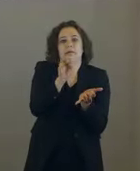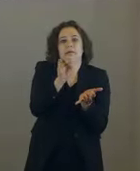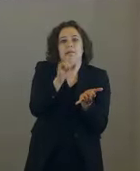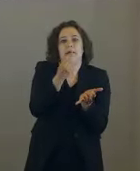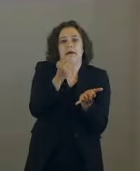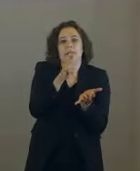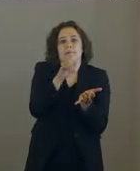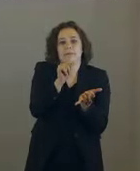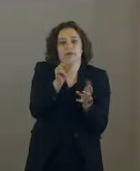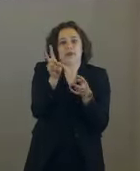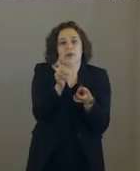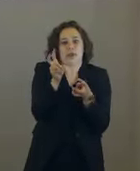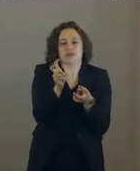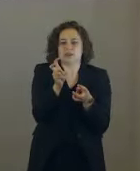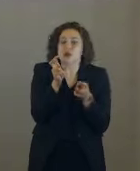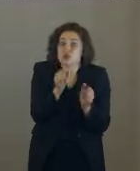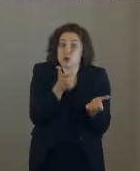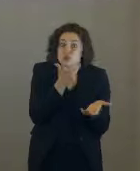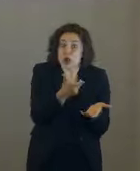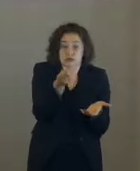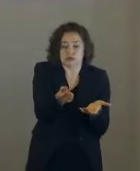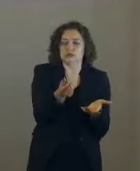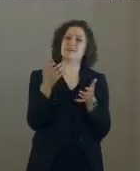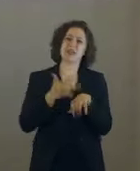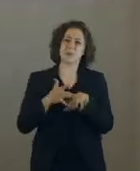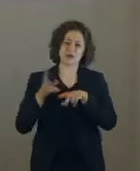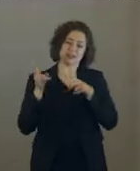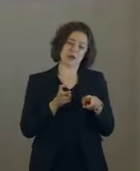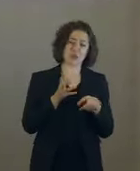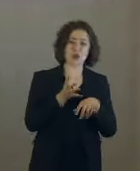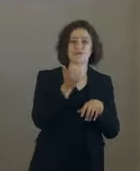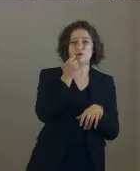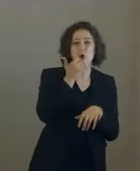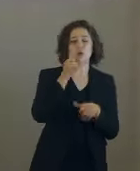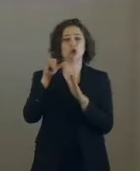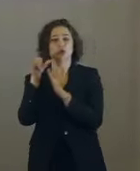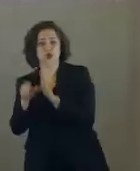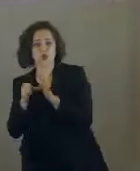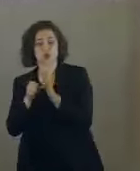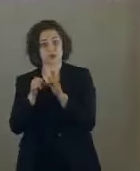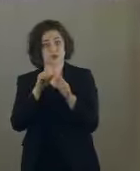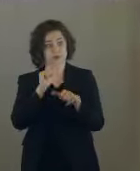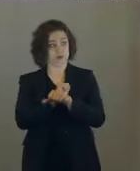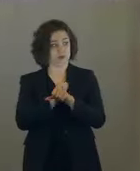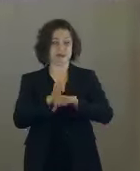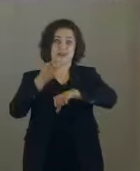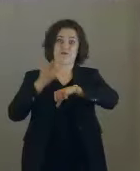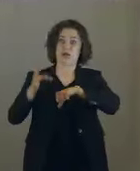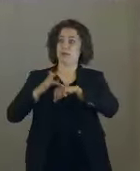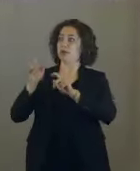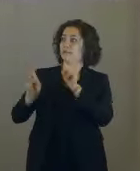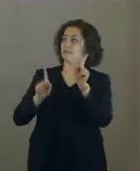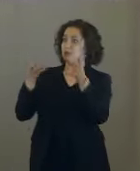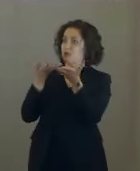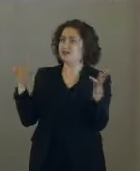watch these videos. These are available on your phone for download. These are available on YouTube. We make this available to the public in any and every way